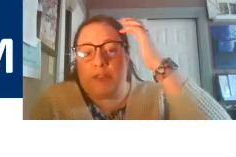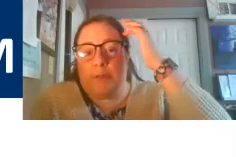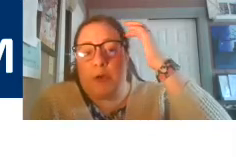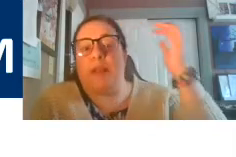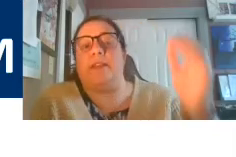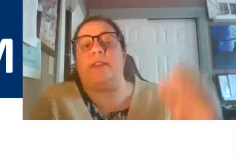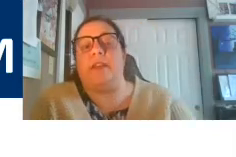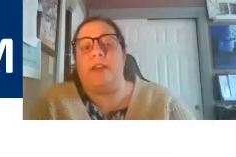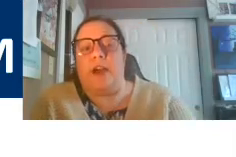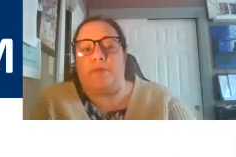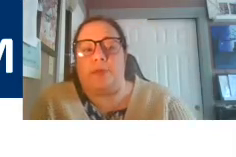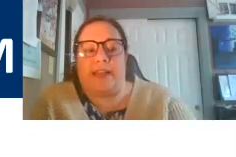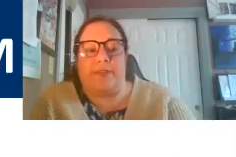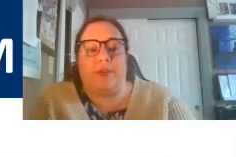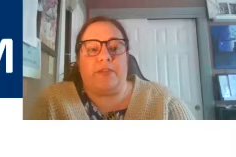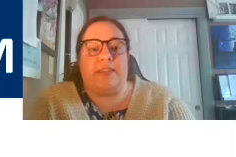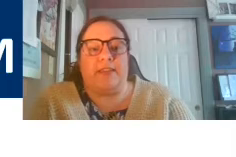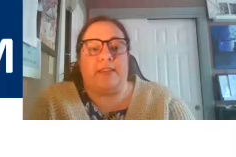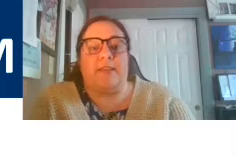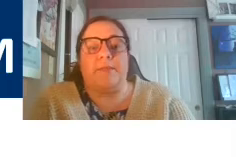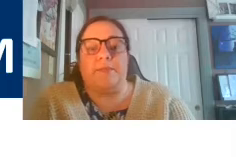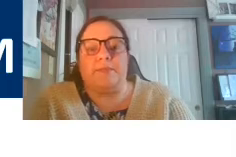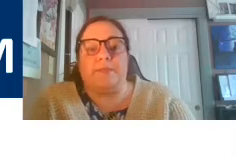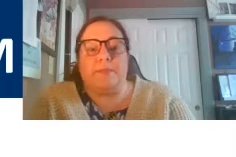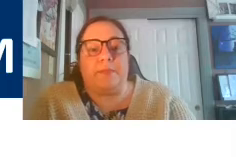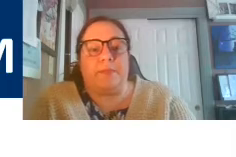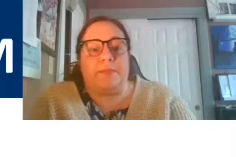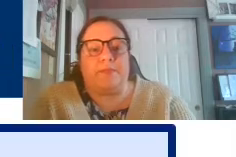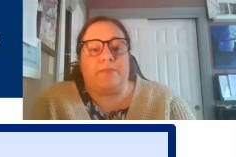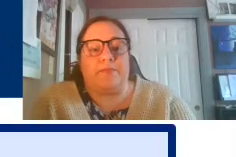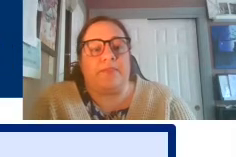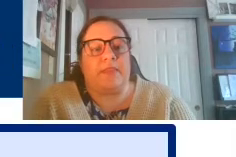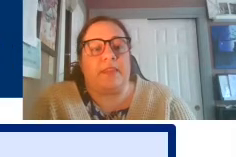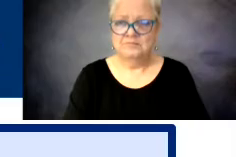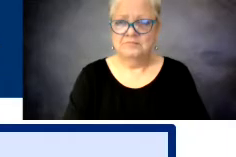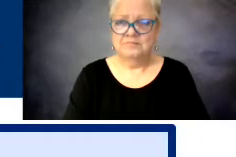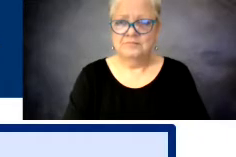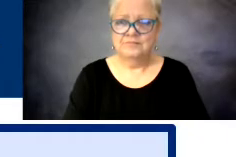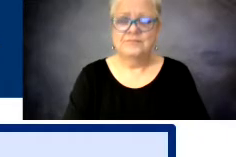ongoing service component of protective services.